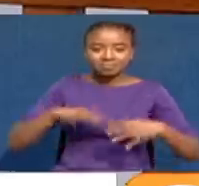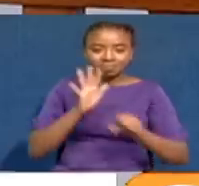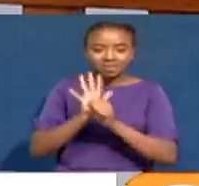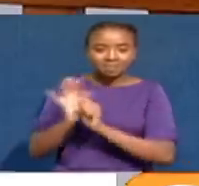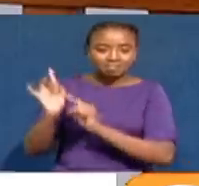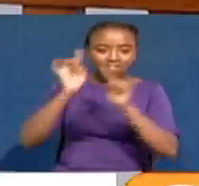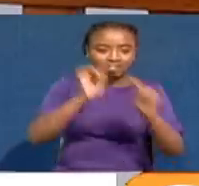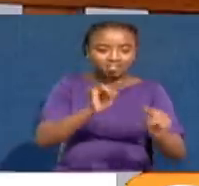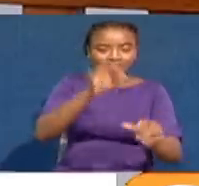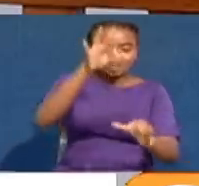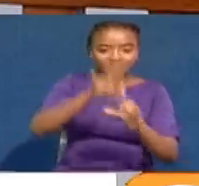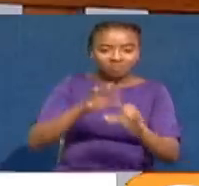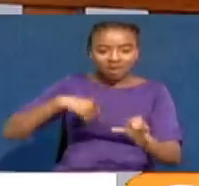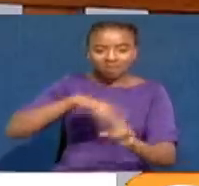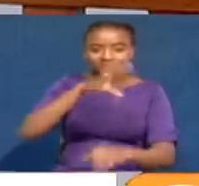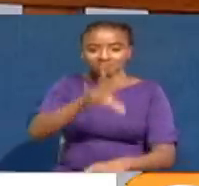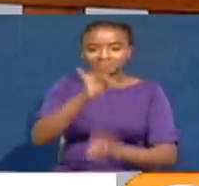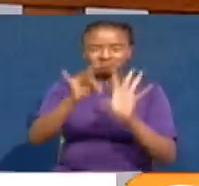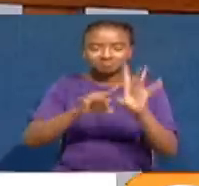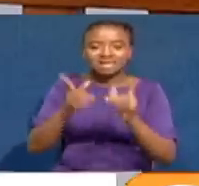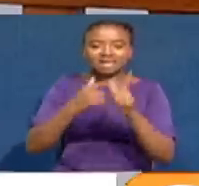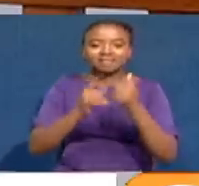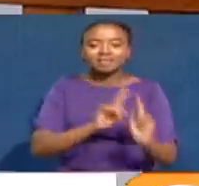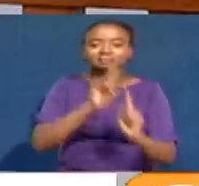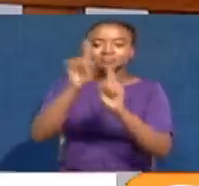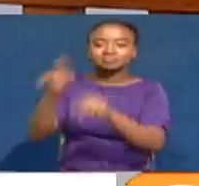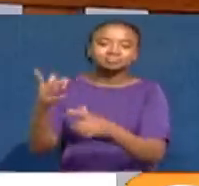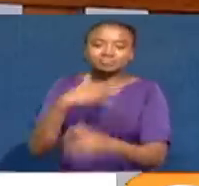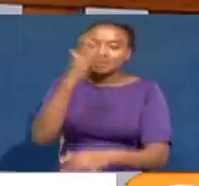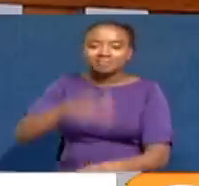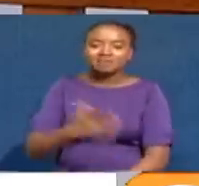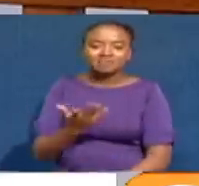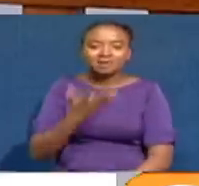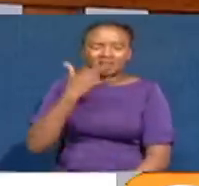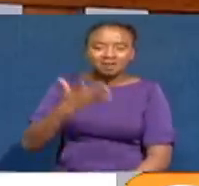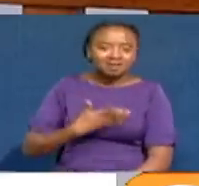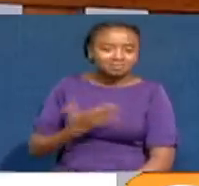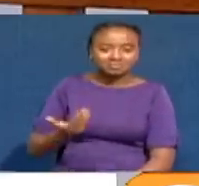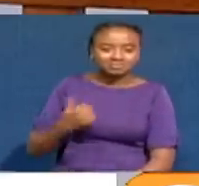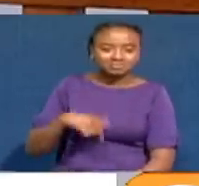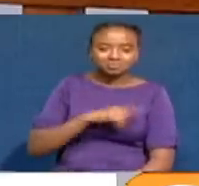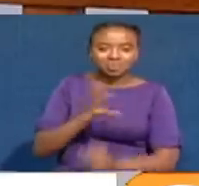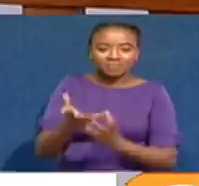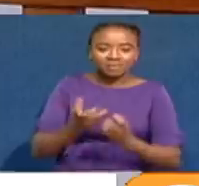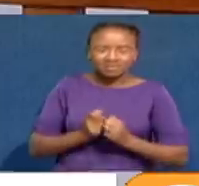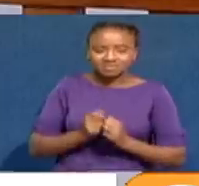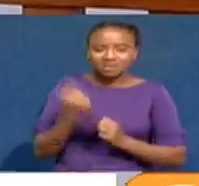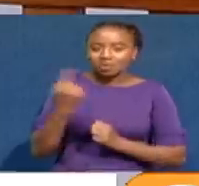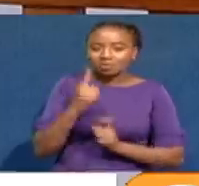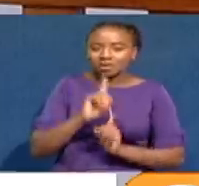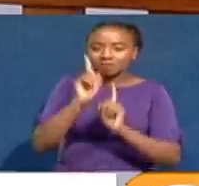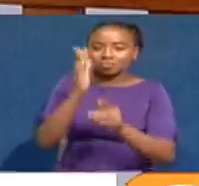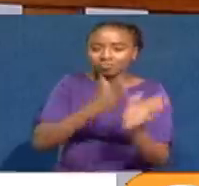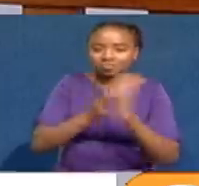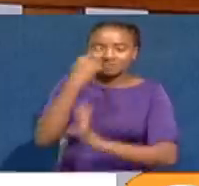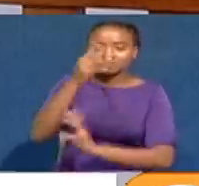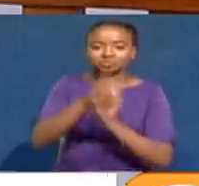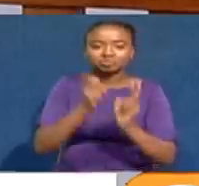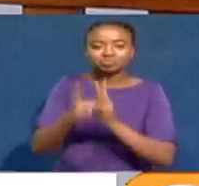votes, and when they went there, they never responded to our needs. They just went to prepare for